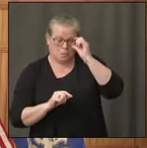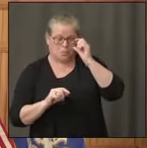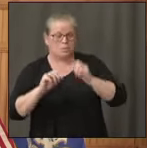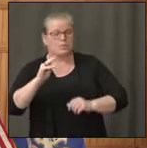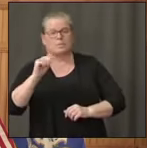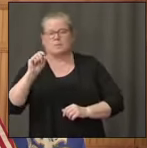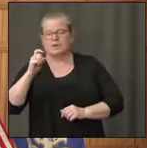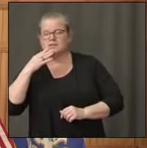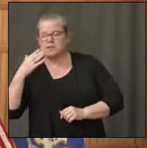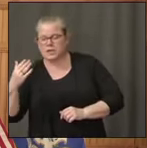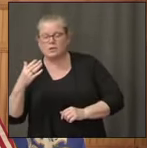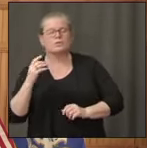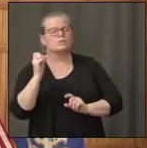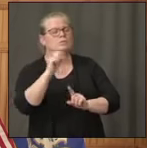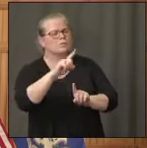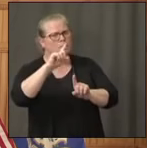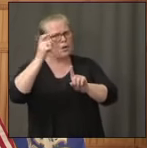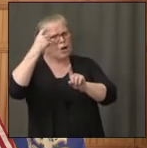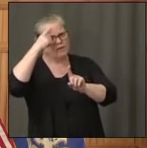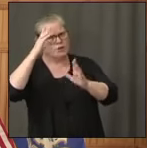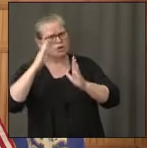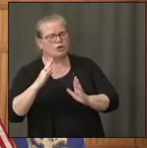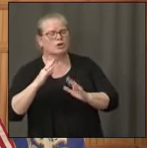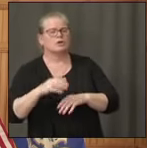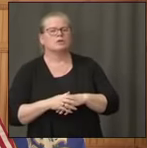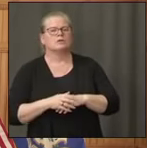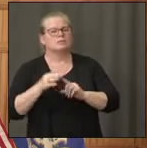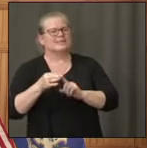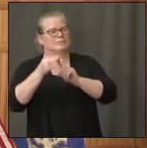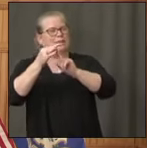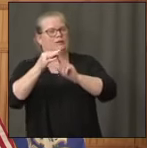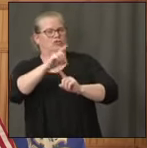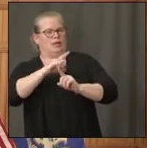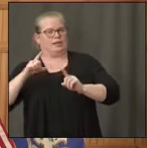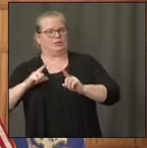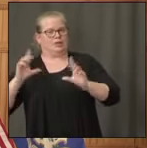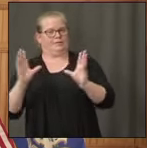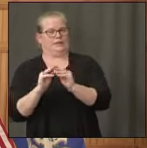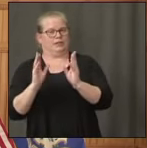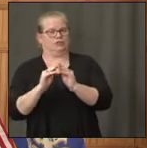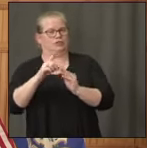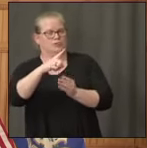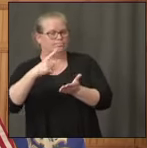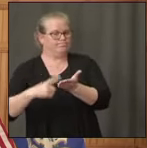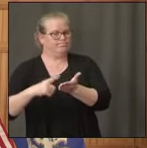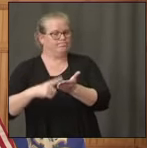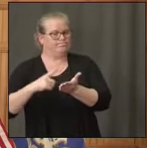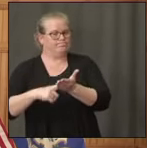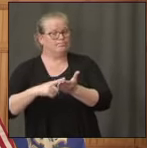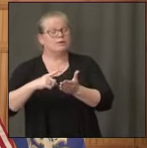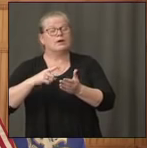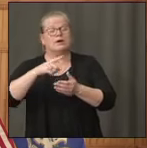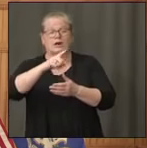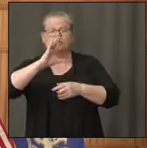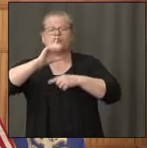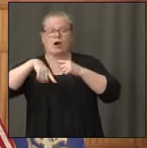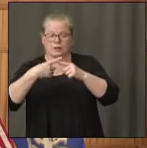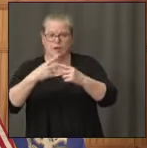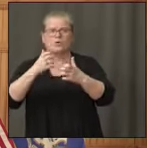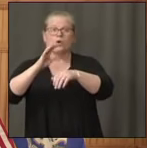of a special session. I know you said that you're open to having it deal with issues of police accountability and